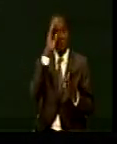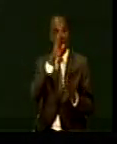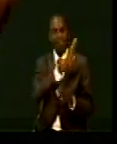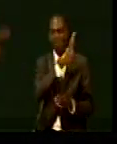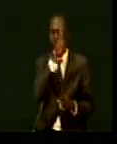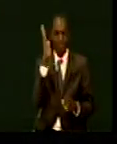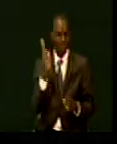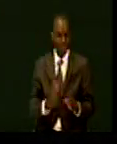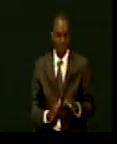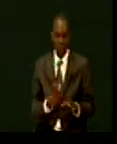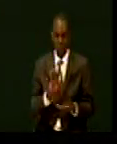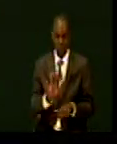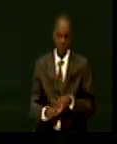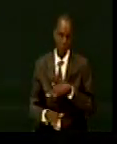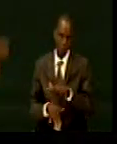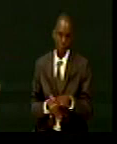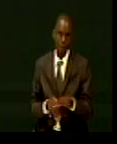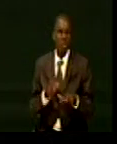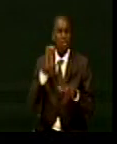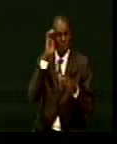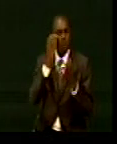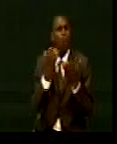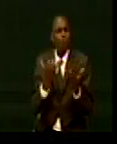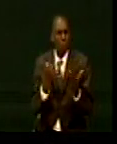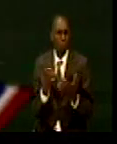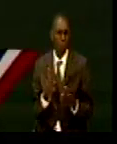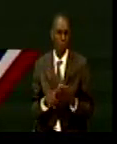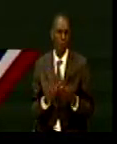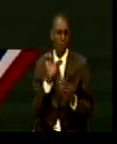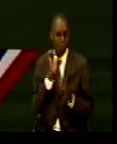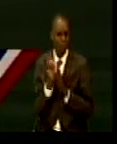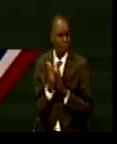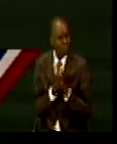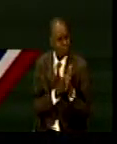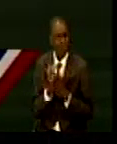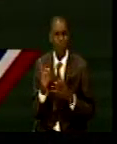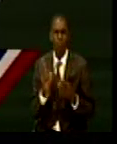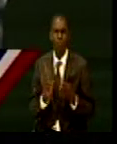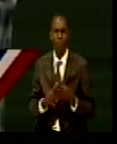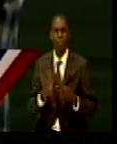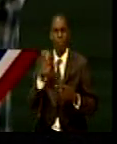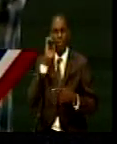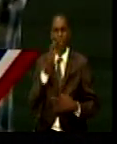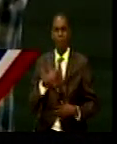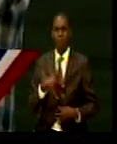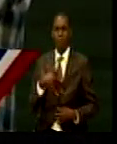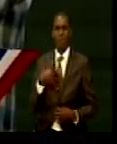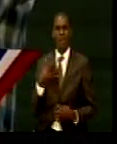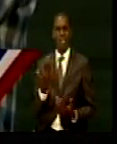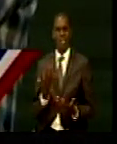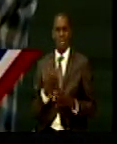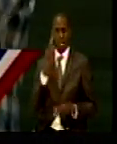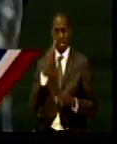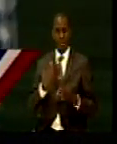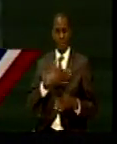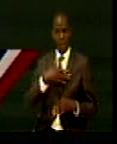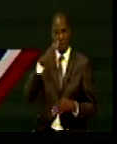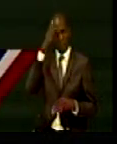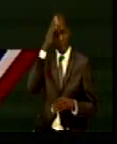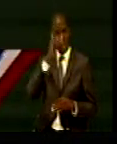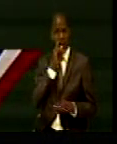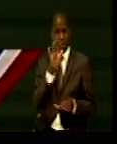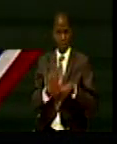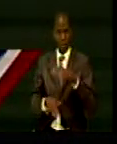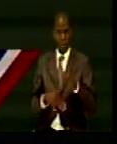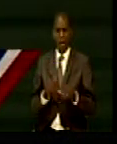He wanted to. He desired to. He felt, if my father is walking, I'm going to walk. He